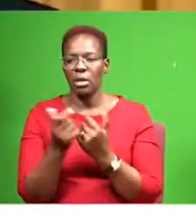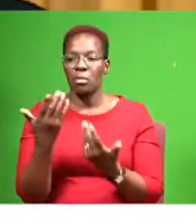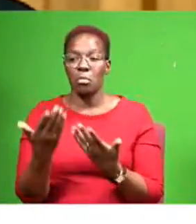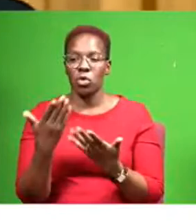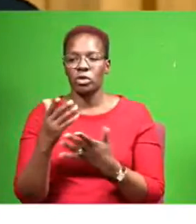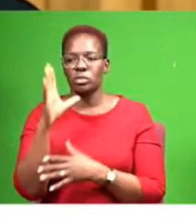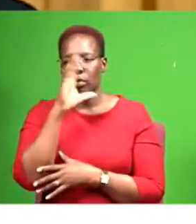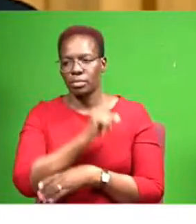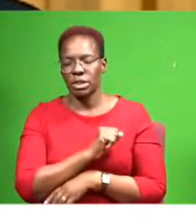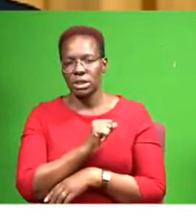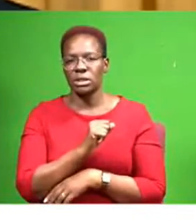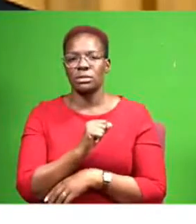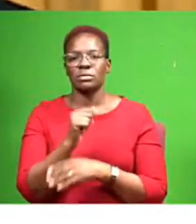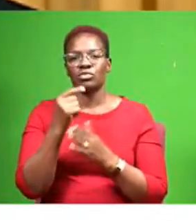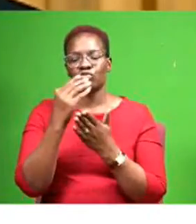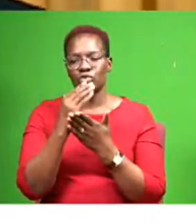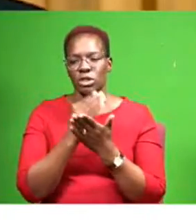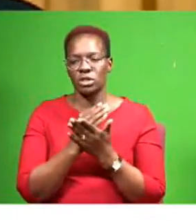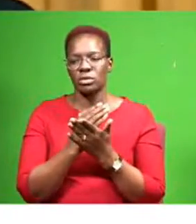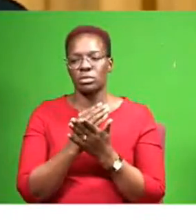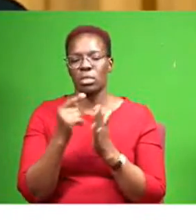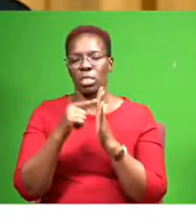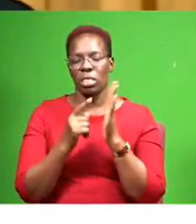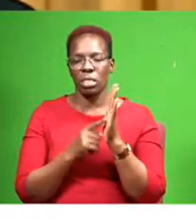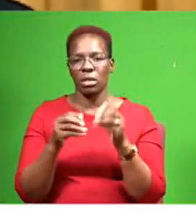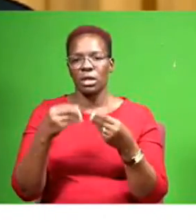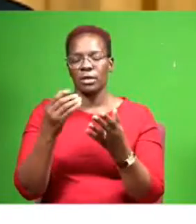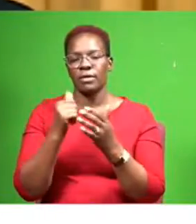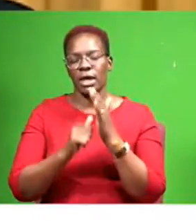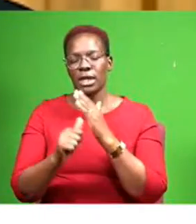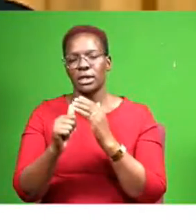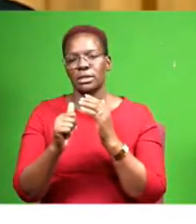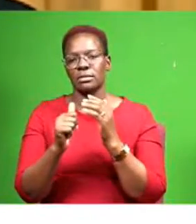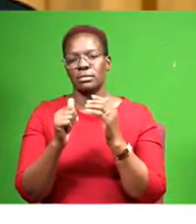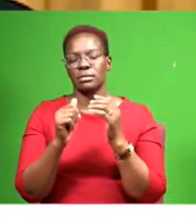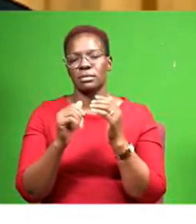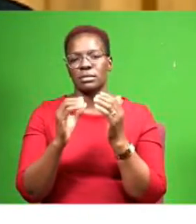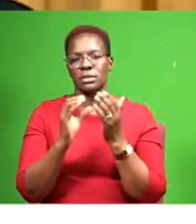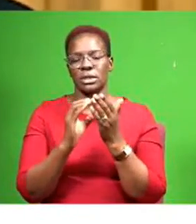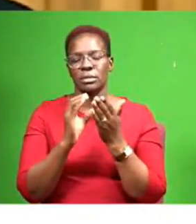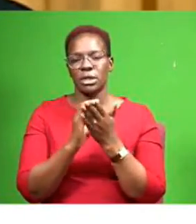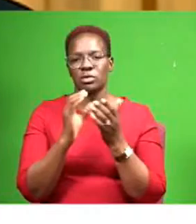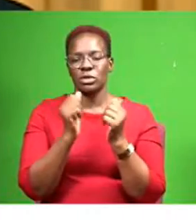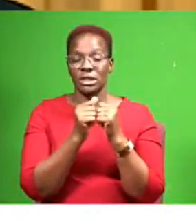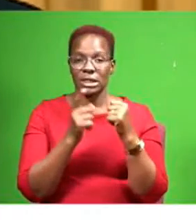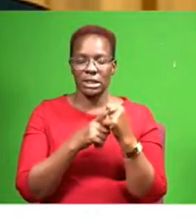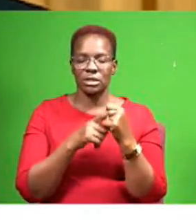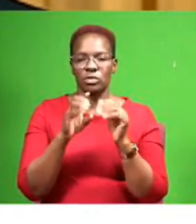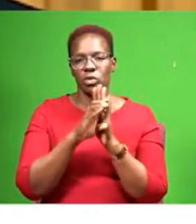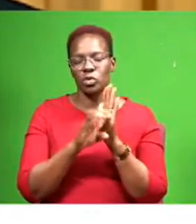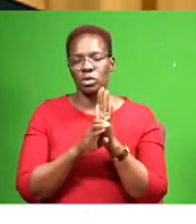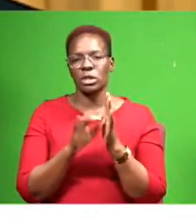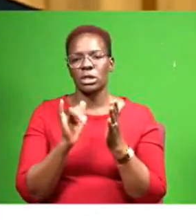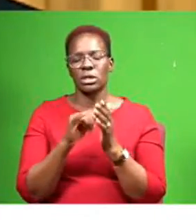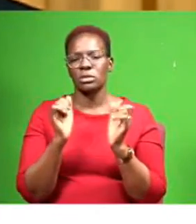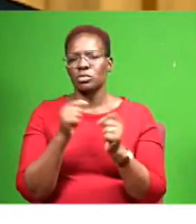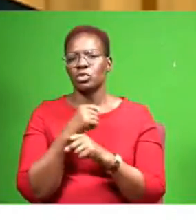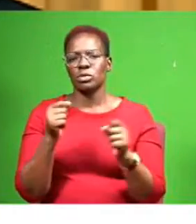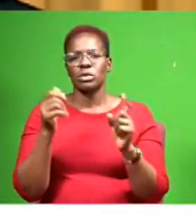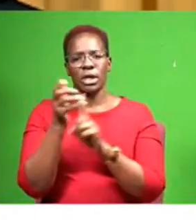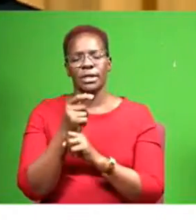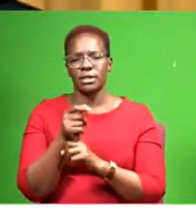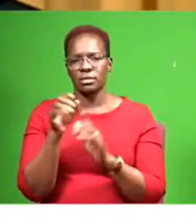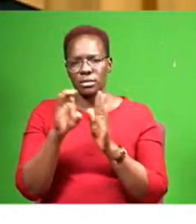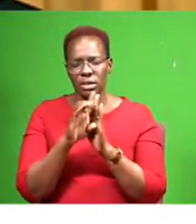the procedural strictures provided under Chapter 16 of the Constitution, but would not meet the threshold of the general